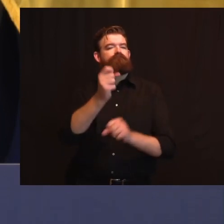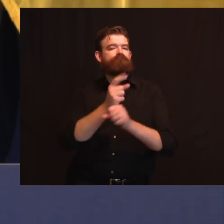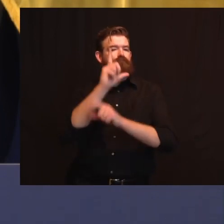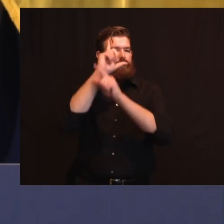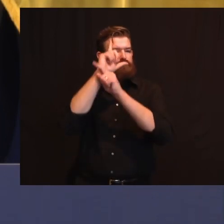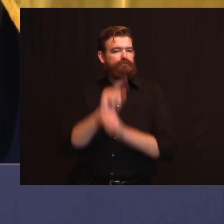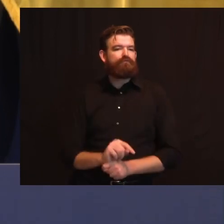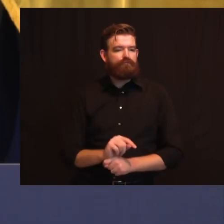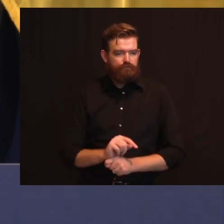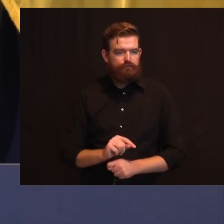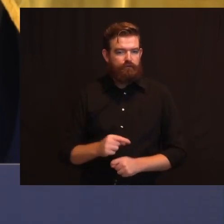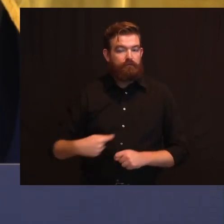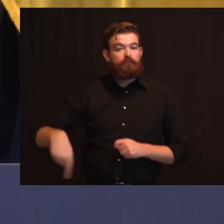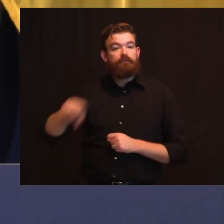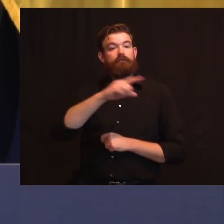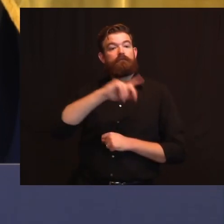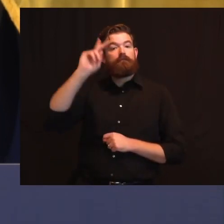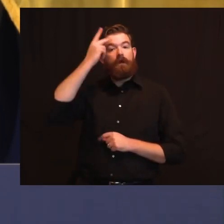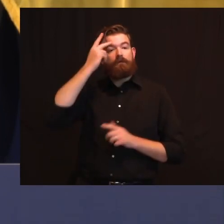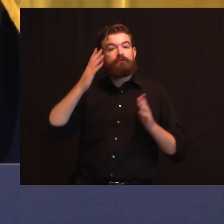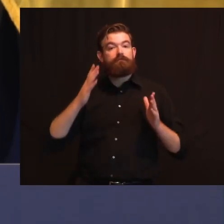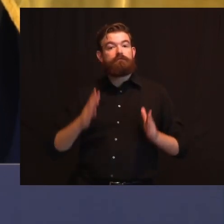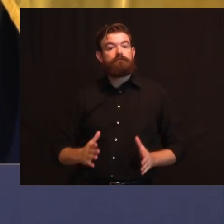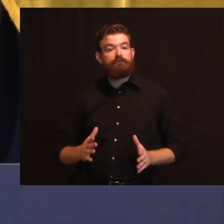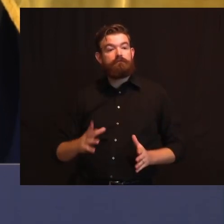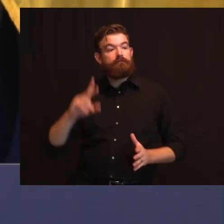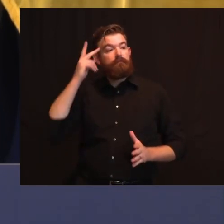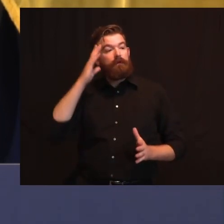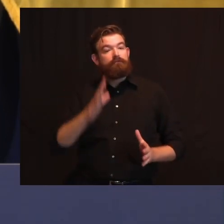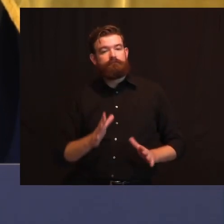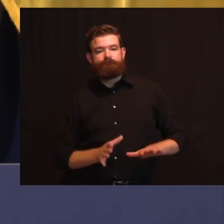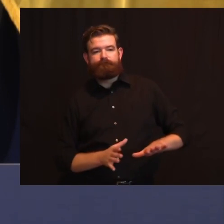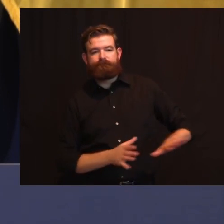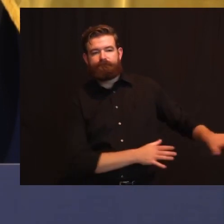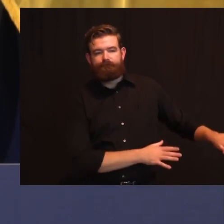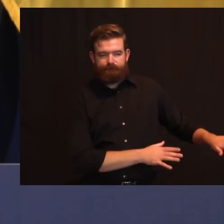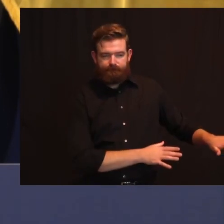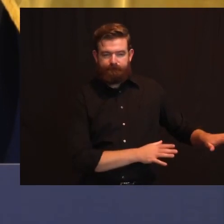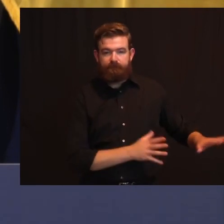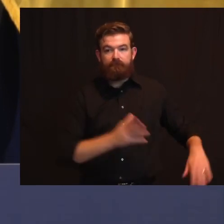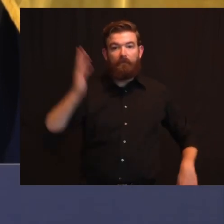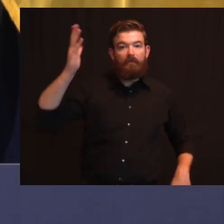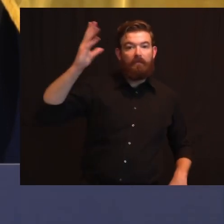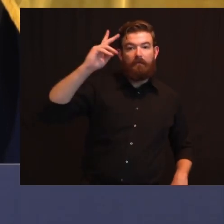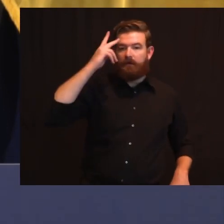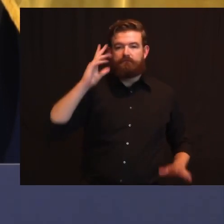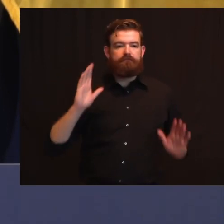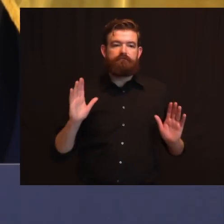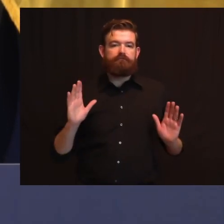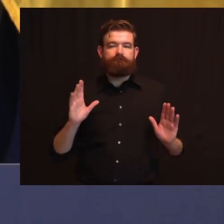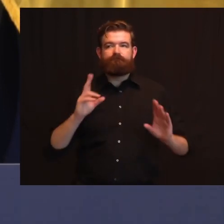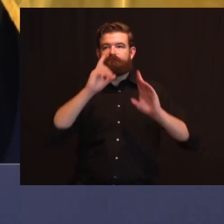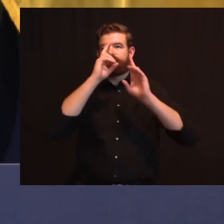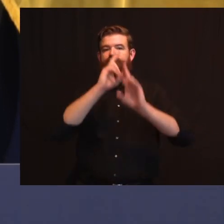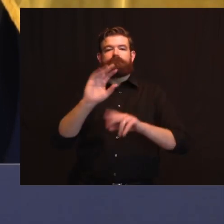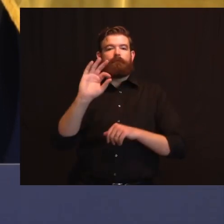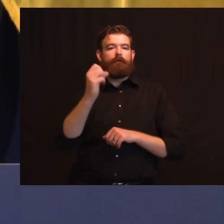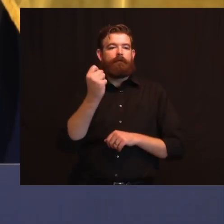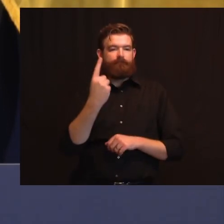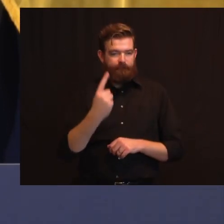not participate. They stand and observe. And this is brought to you by the museum, the National